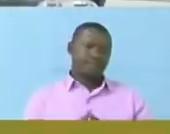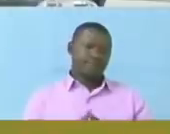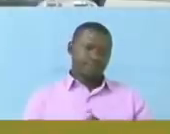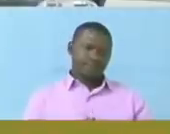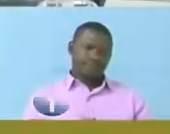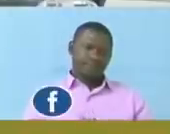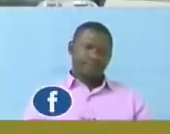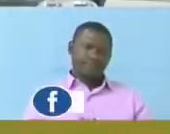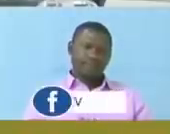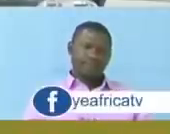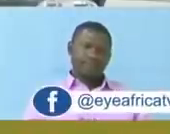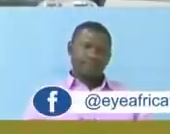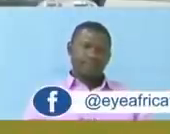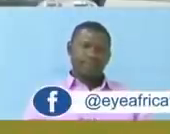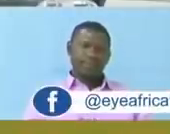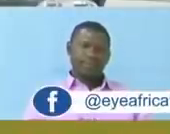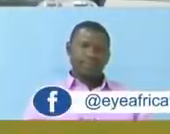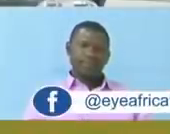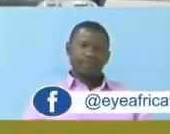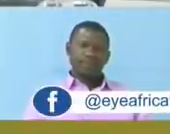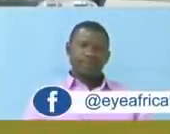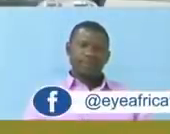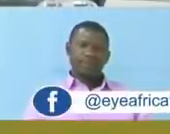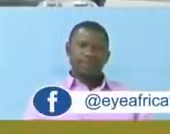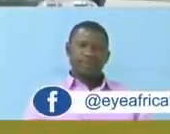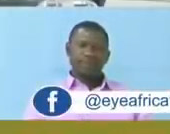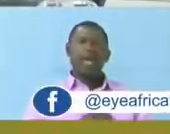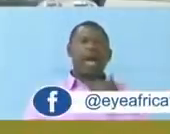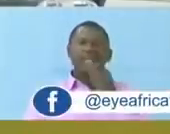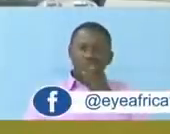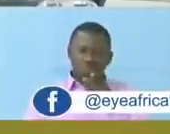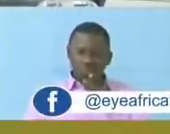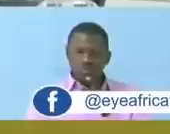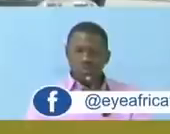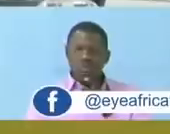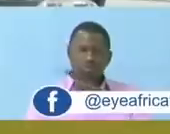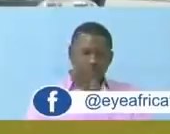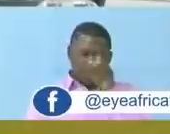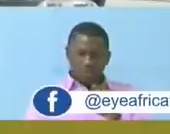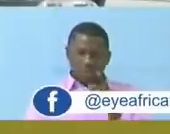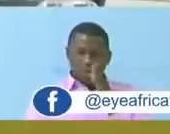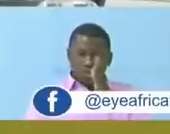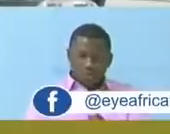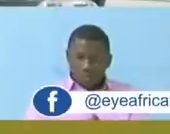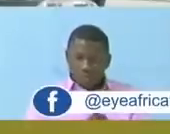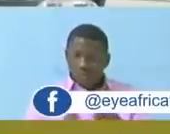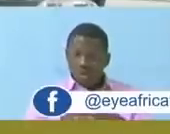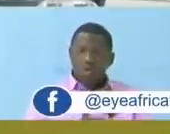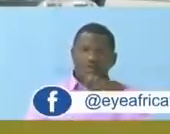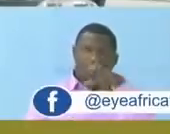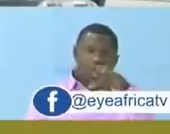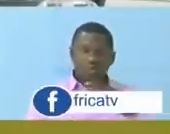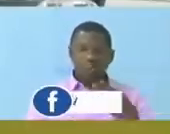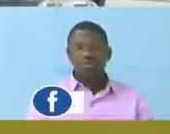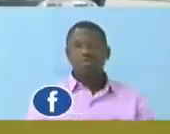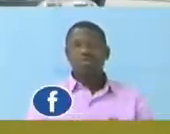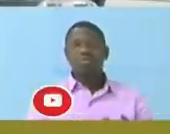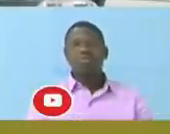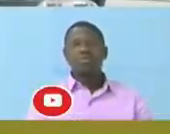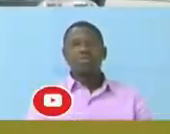ni na tinya pur ka dankala. True or false? Let's start from there. To nya fo fania. Yes, I did not do